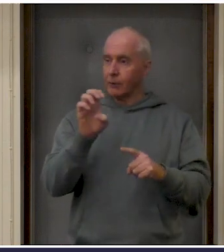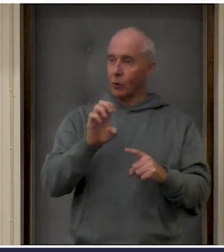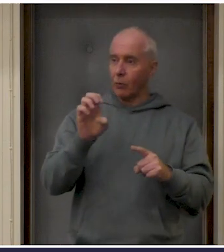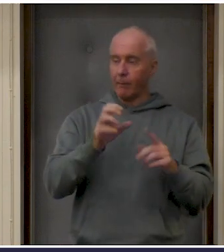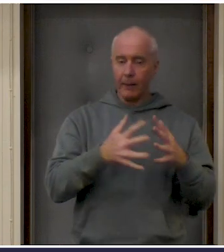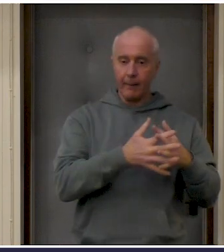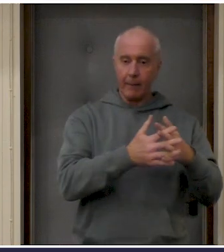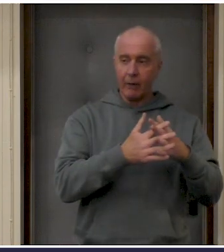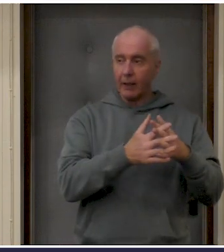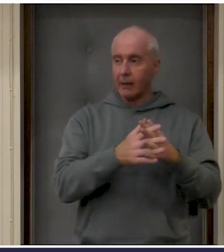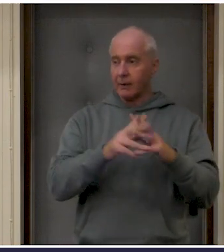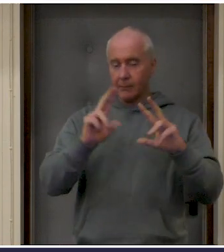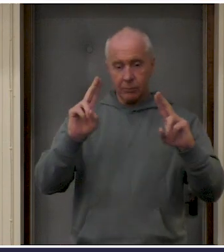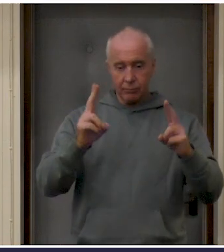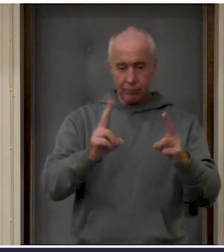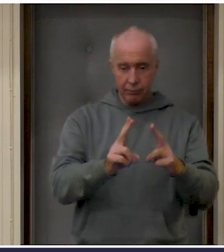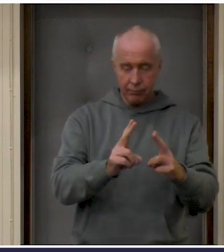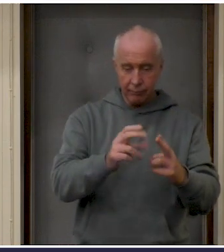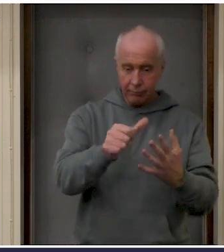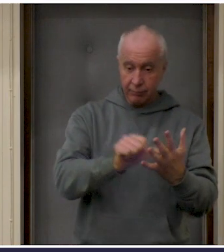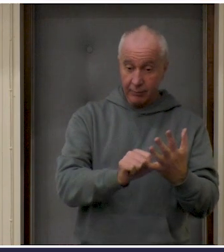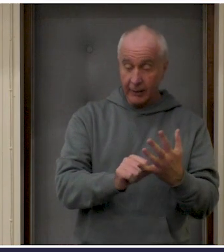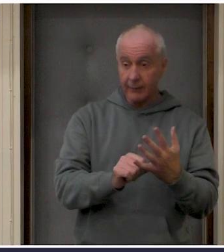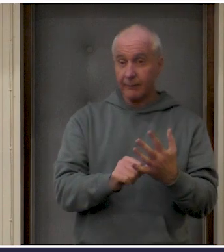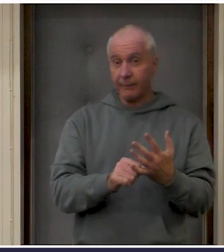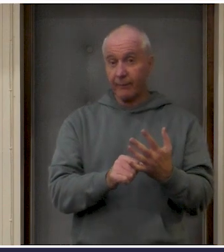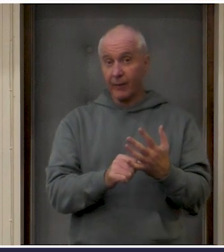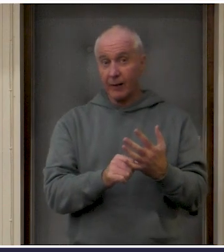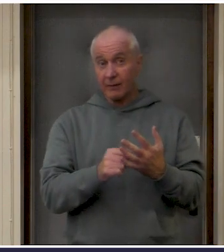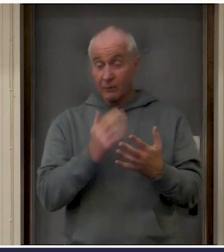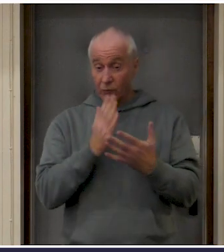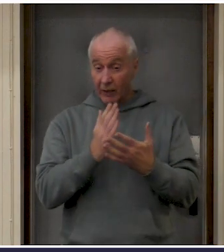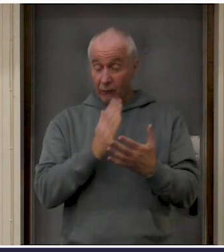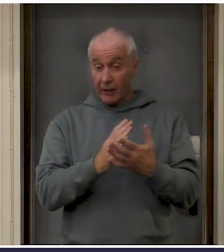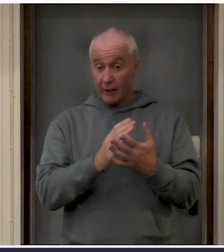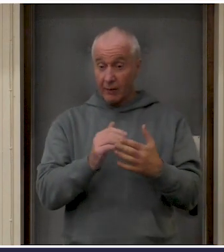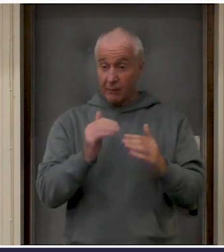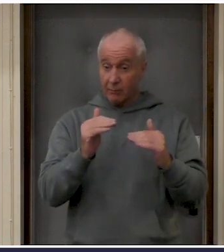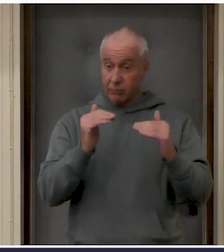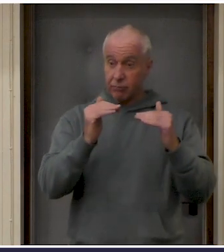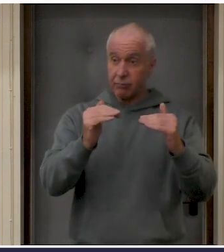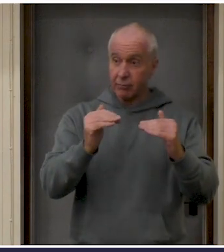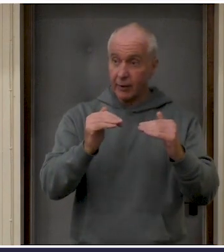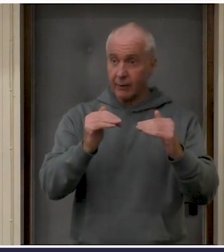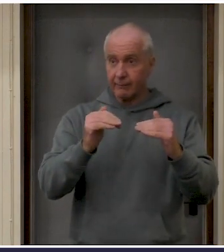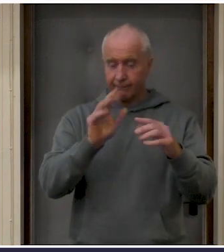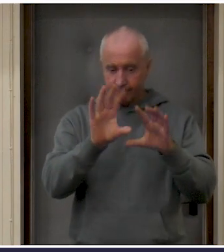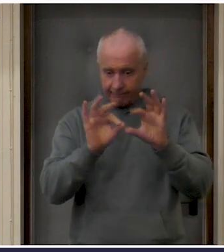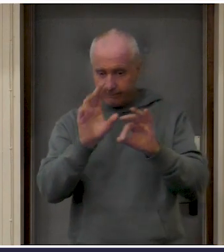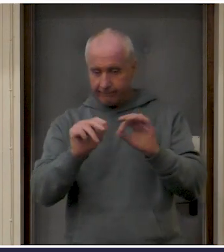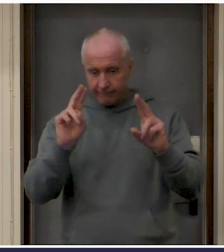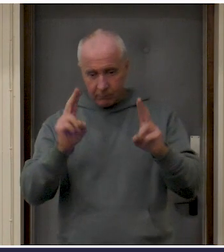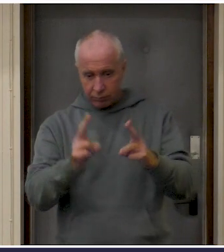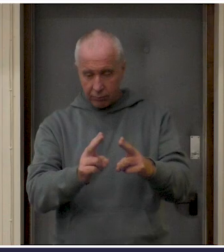the US, you get an even smaller list. And then the ones that are really credible, that make it to the down selects, you've got an